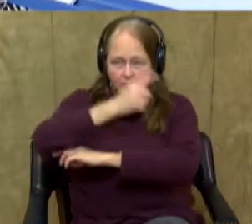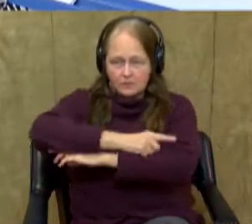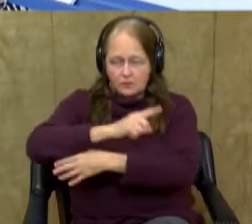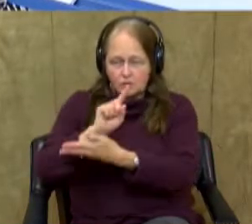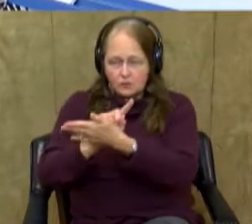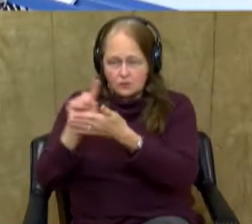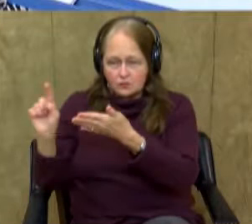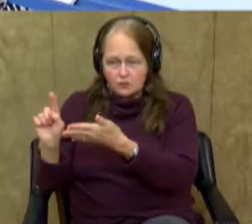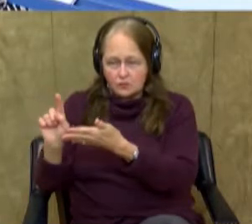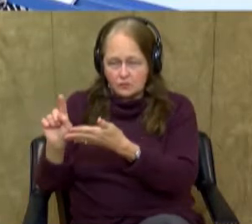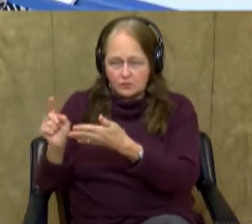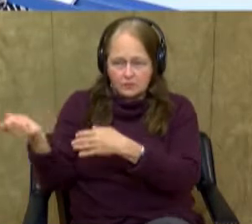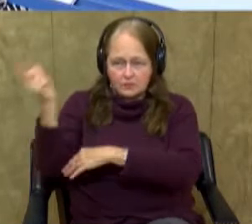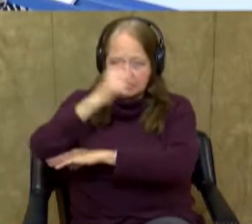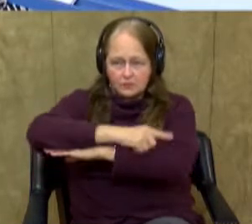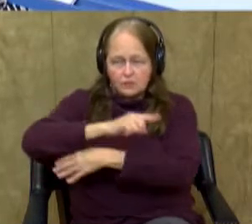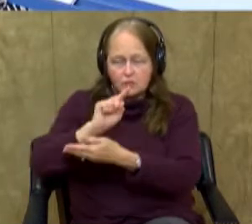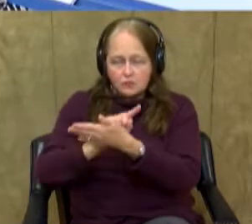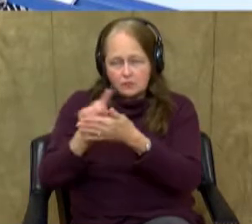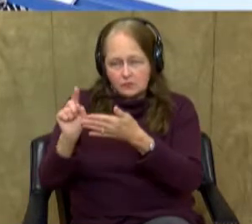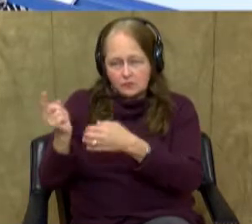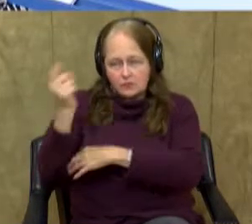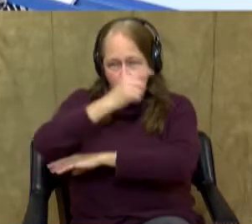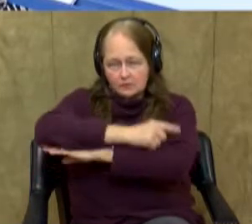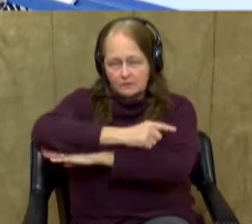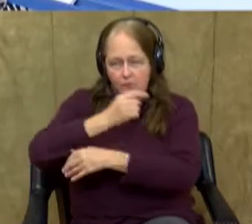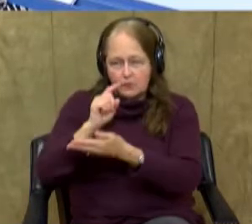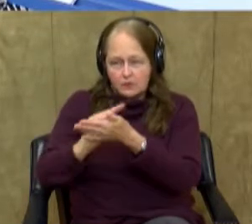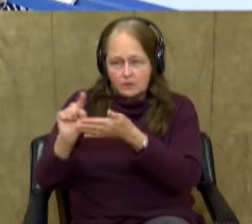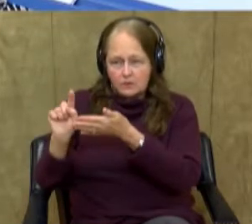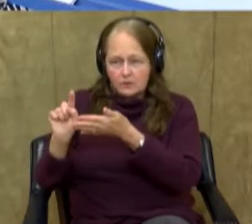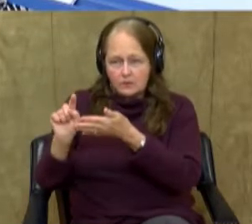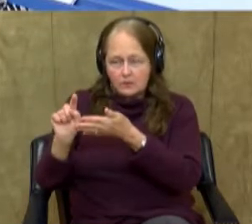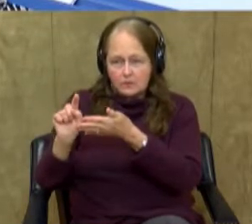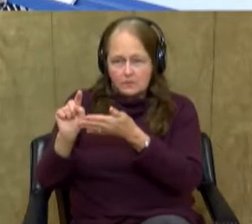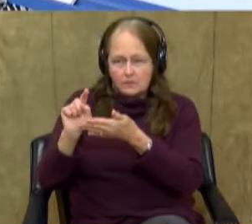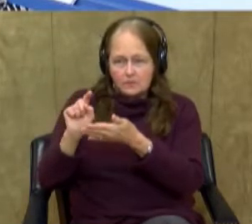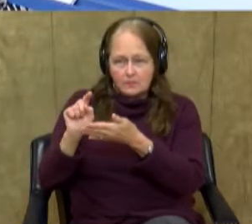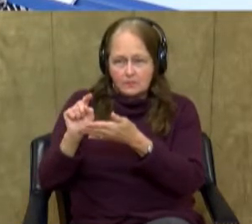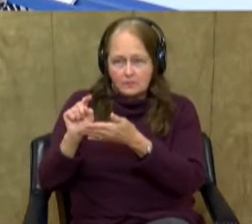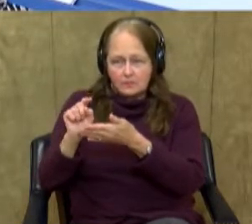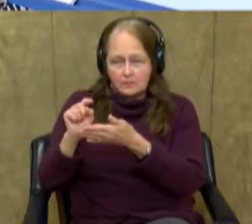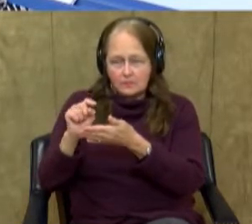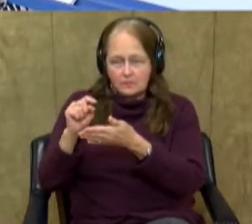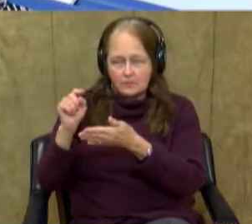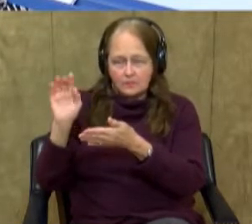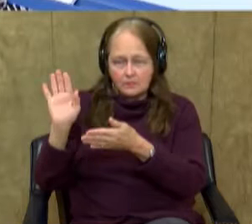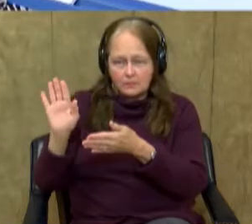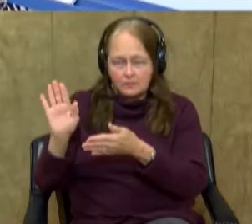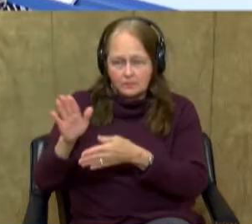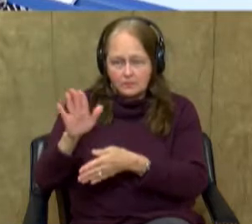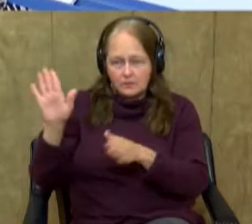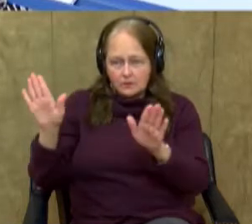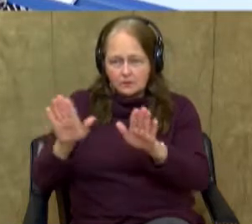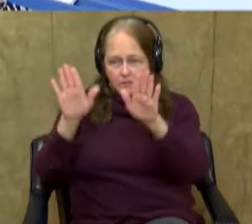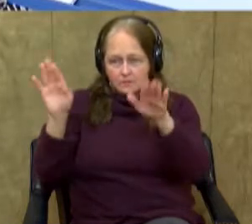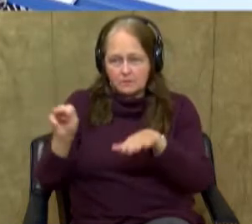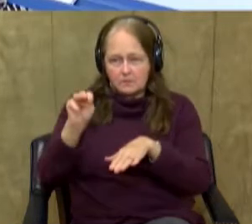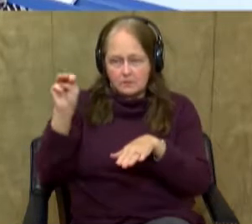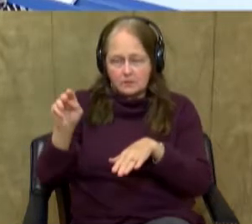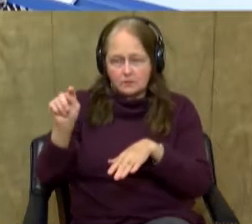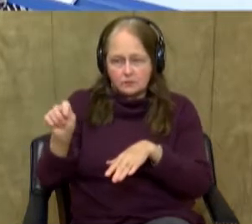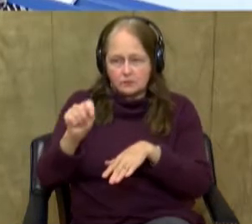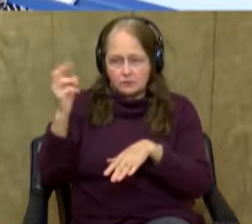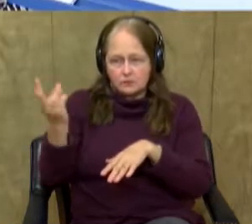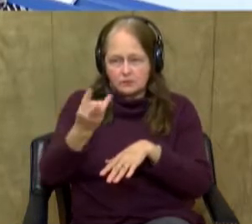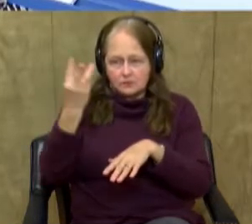week. Days of the week. Days of the week. Days of the week. There's Sunday and there's Monday, there's